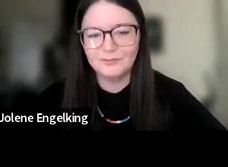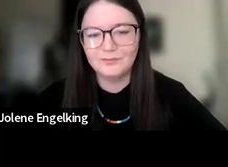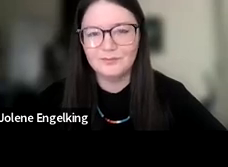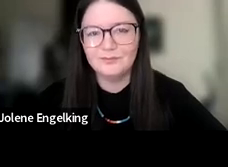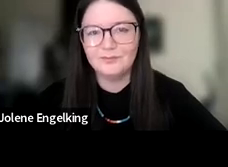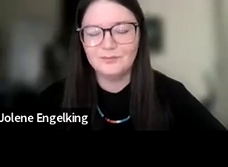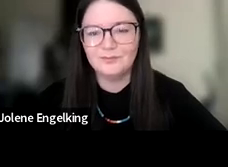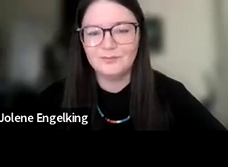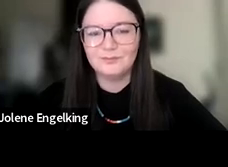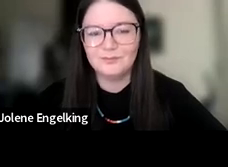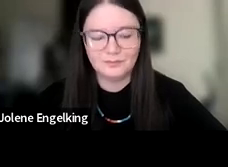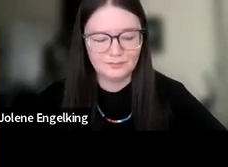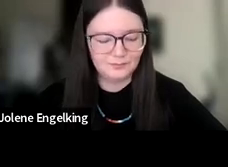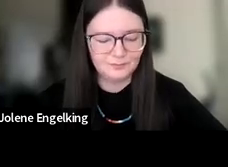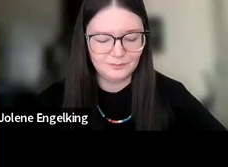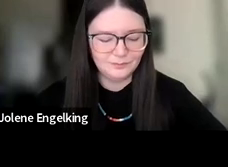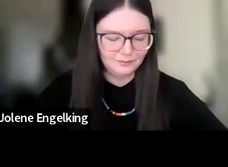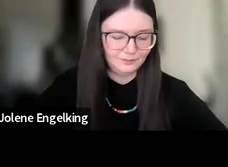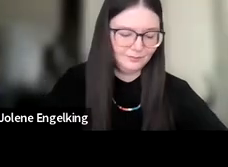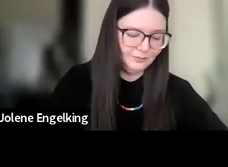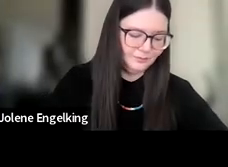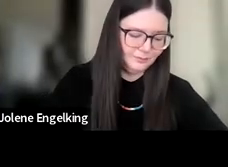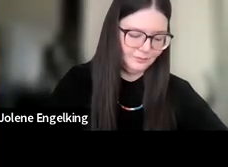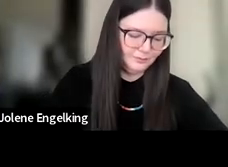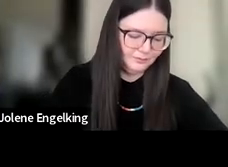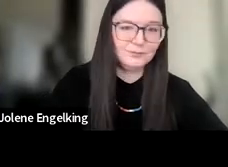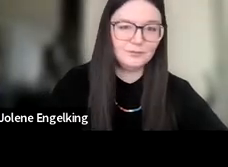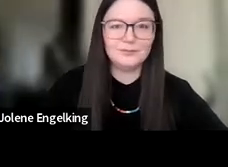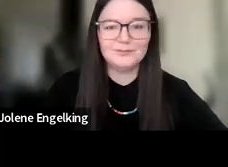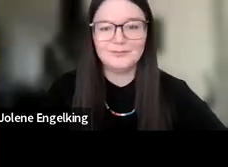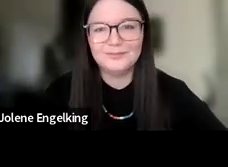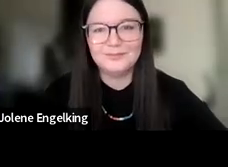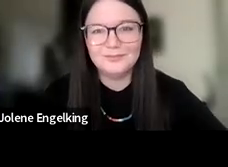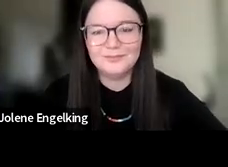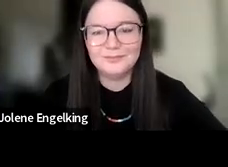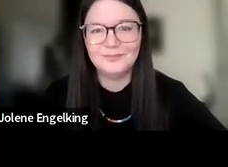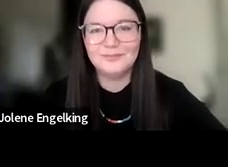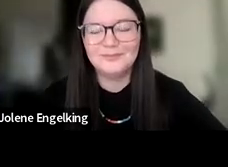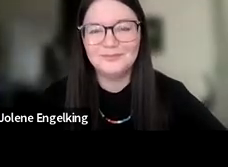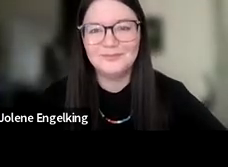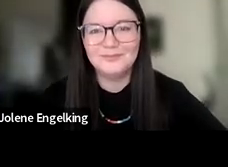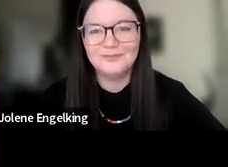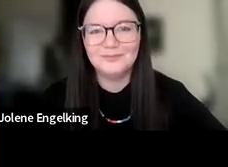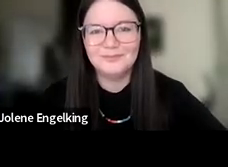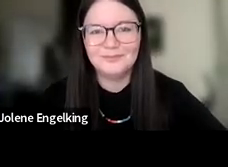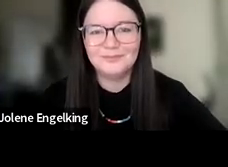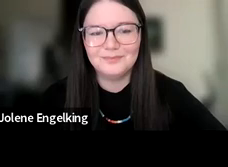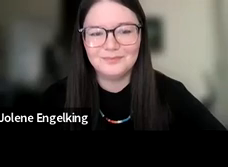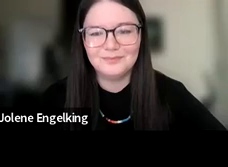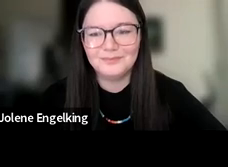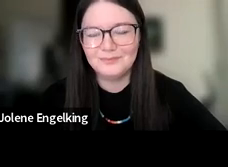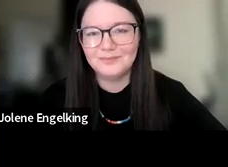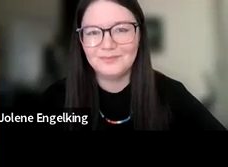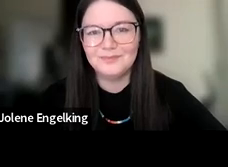Assault Supplemental Funds and continue to be able to meet the needs of sexual assault survivors. So I'm grateful for you joining us